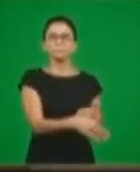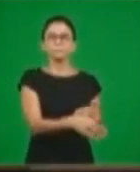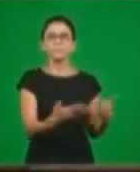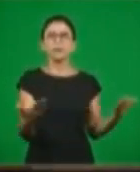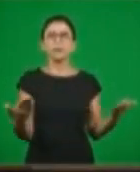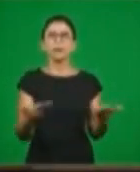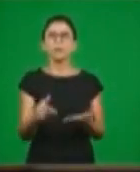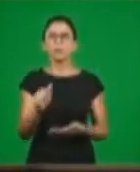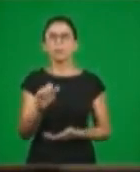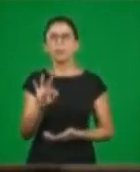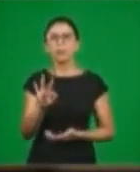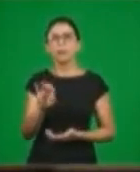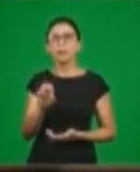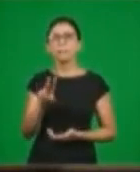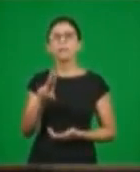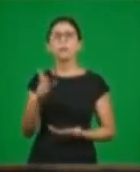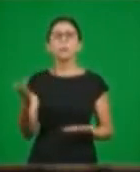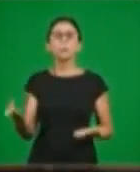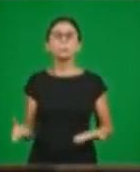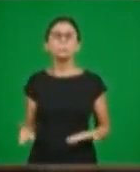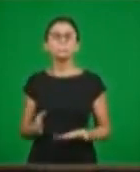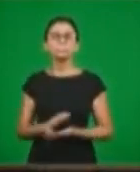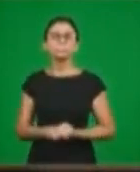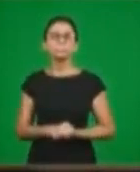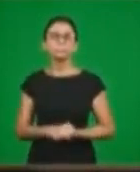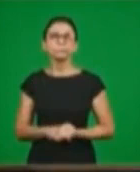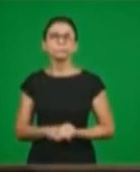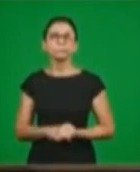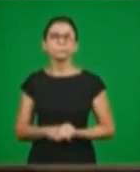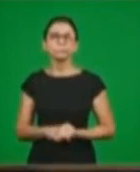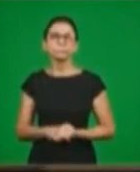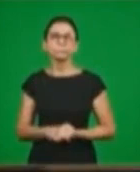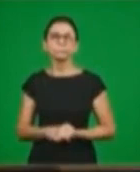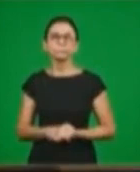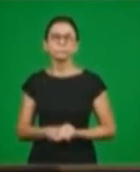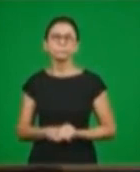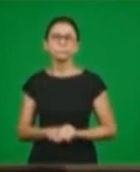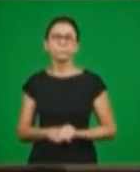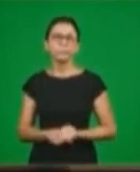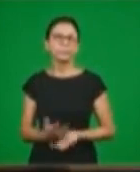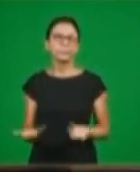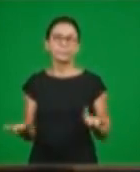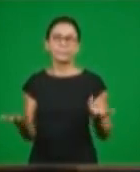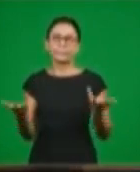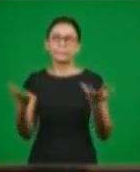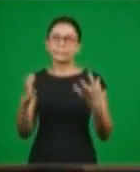You know, he had classes to give and the son didn't accept.